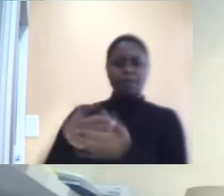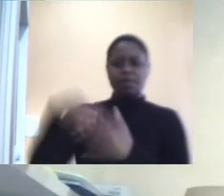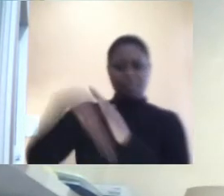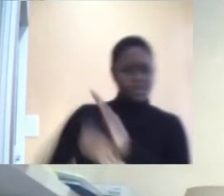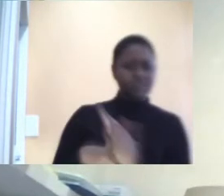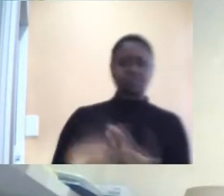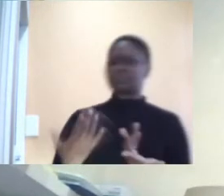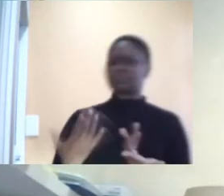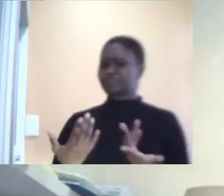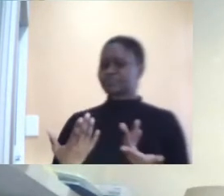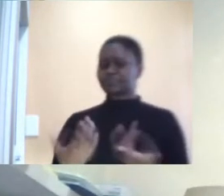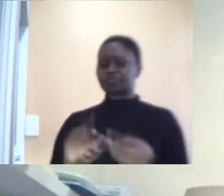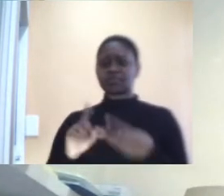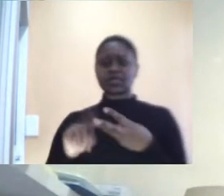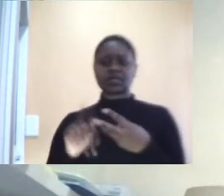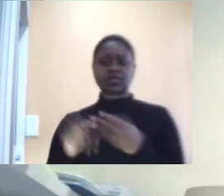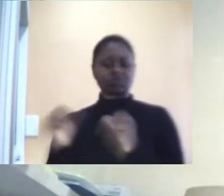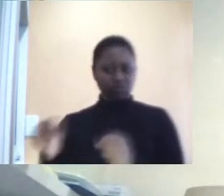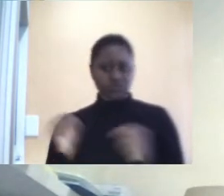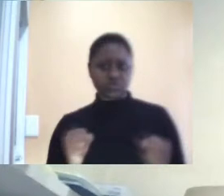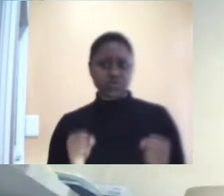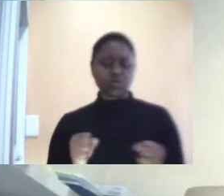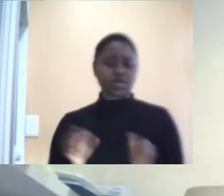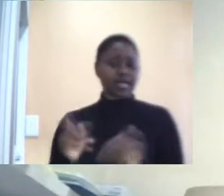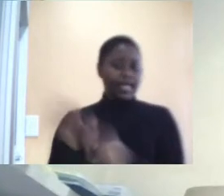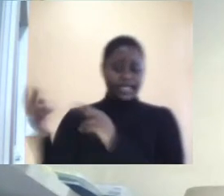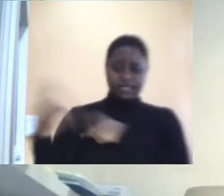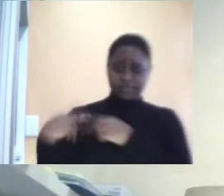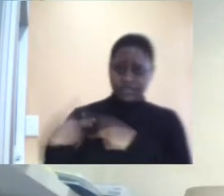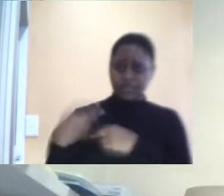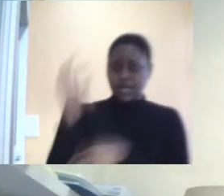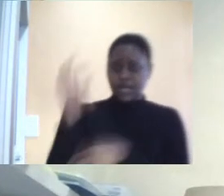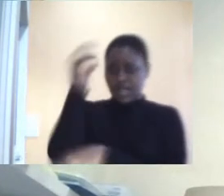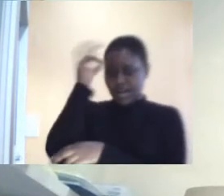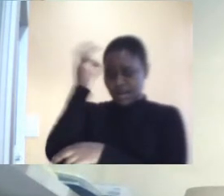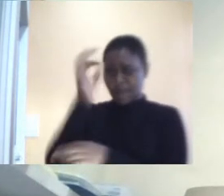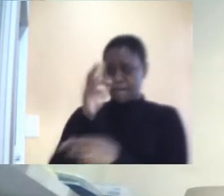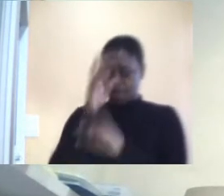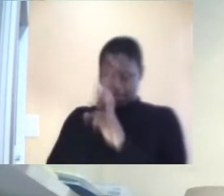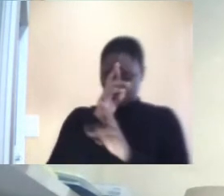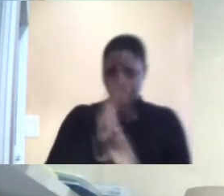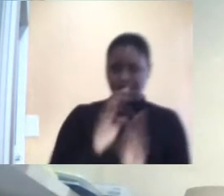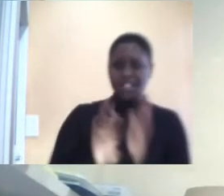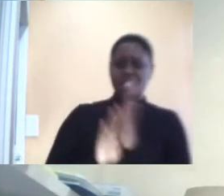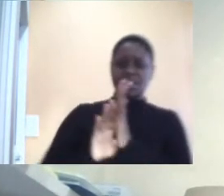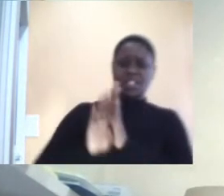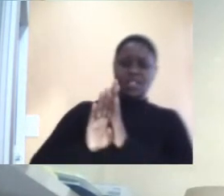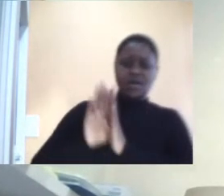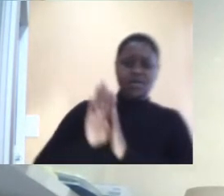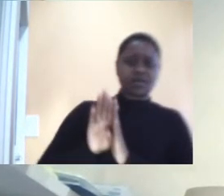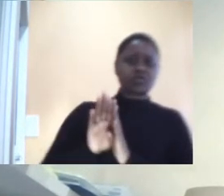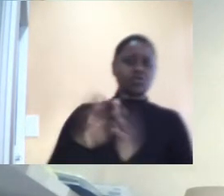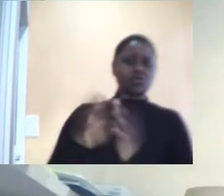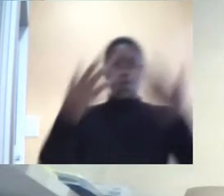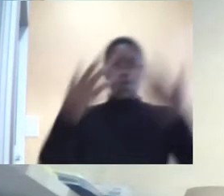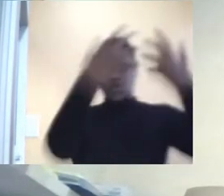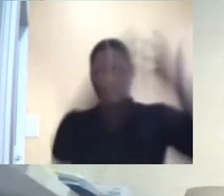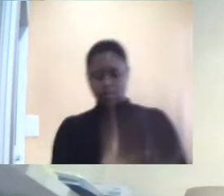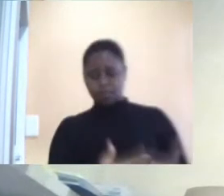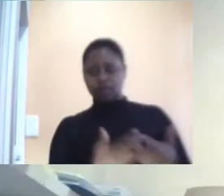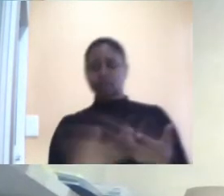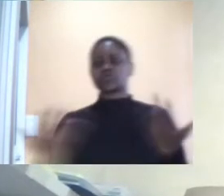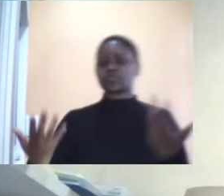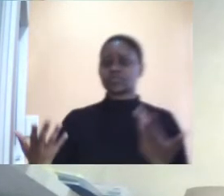management outcomes arranged in a stronger gender-responsive governance manner. Improved intersectoral collaboration with